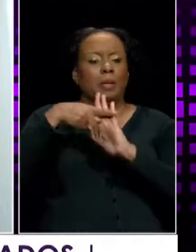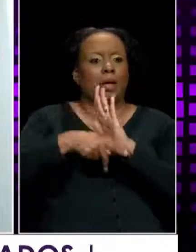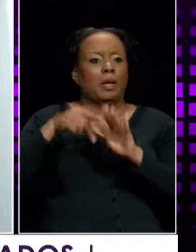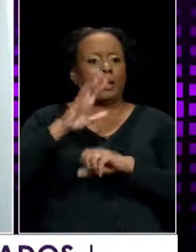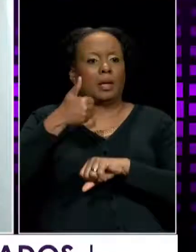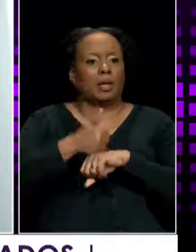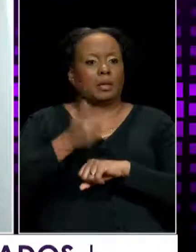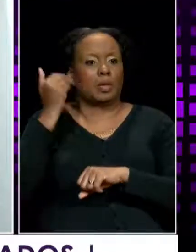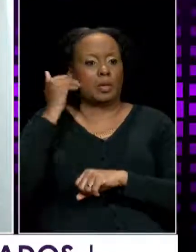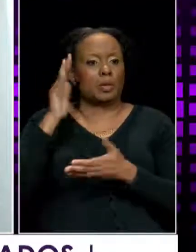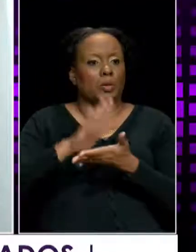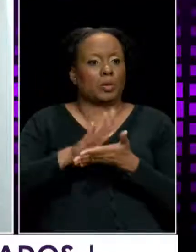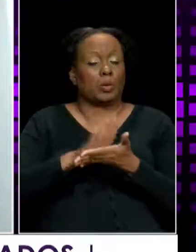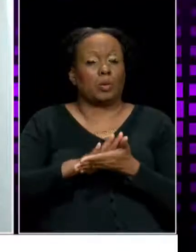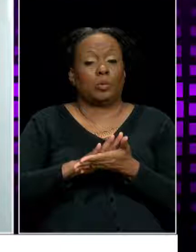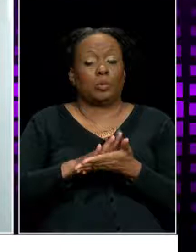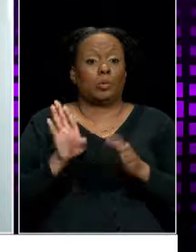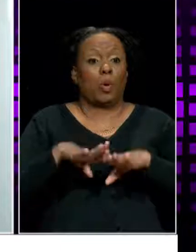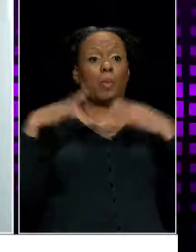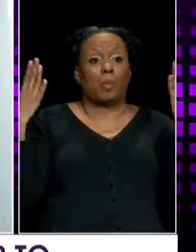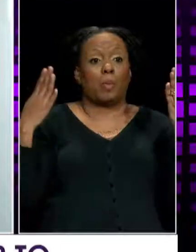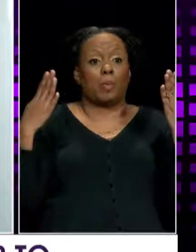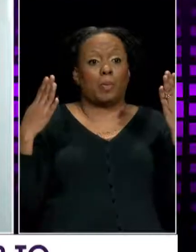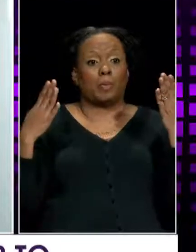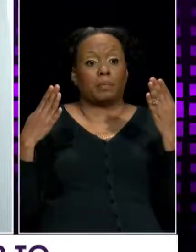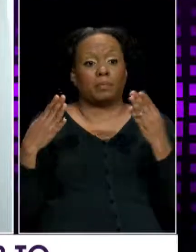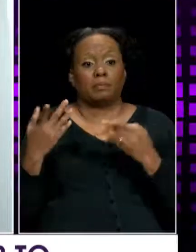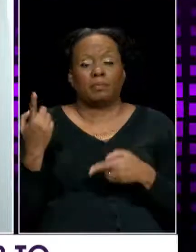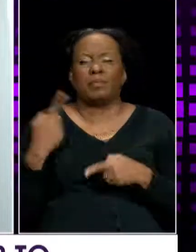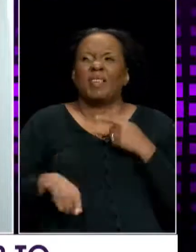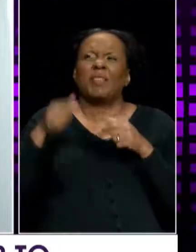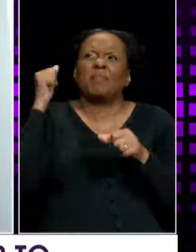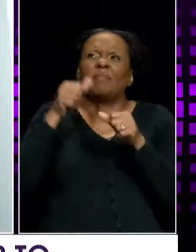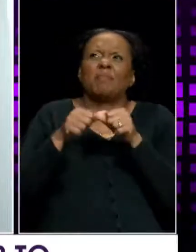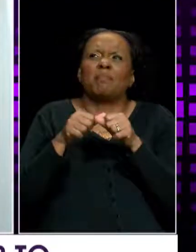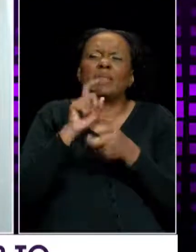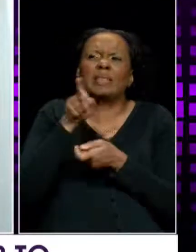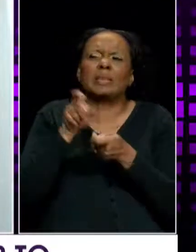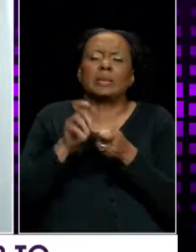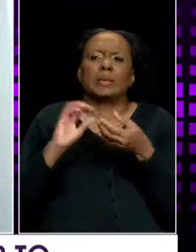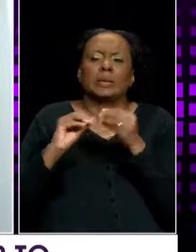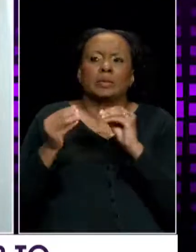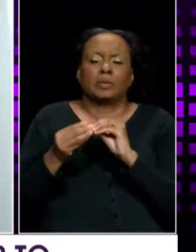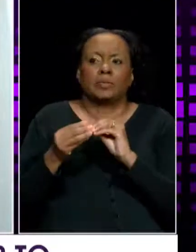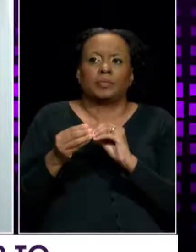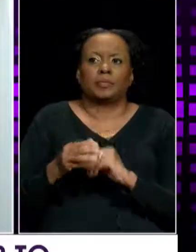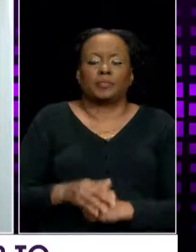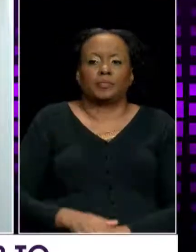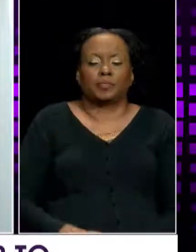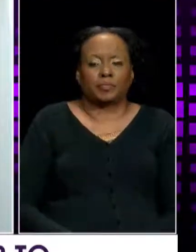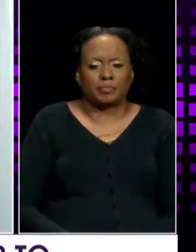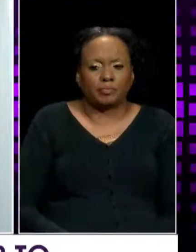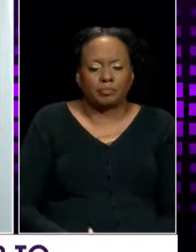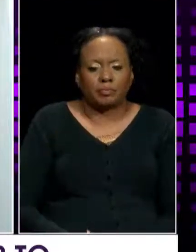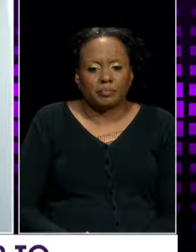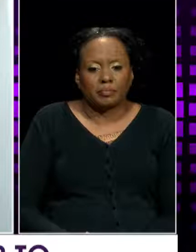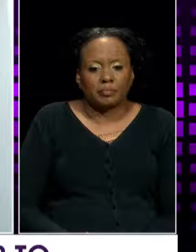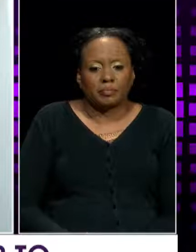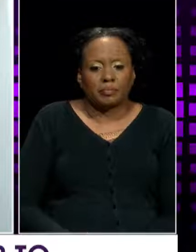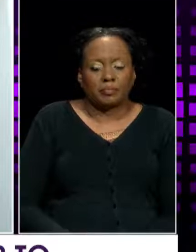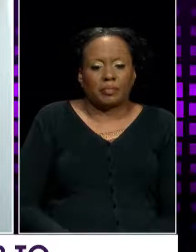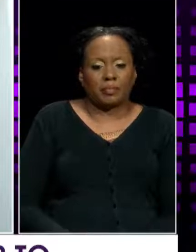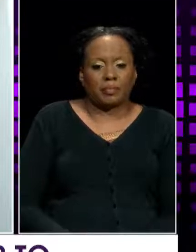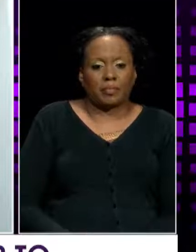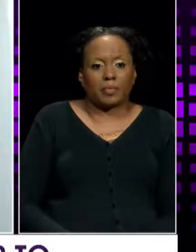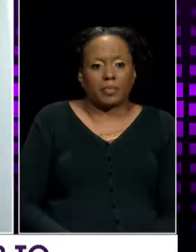opening back. Most and I can't remember statistics offhand, but we do need something that guides students